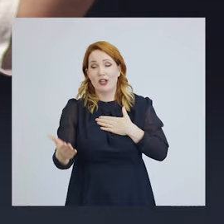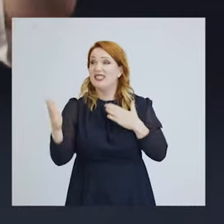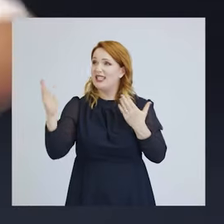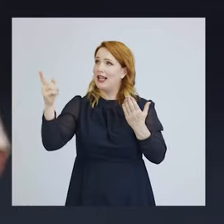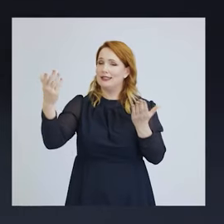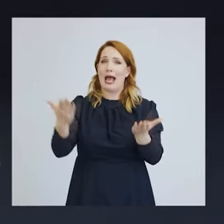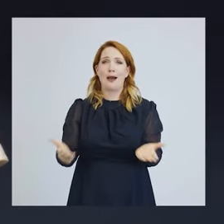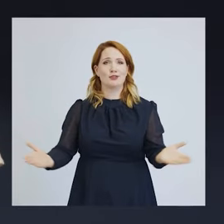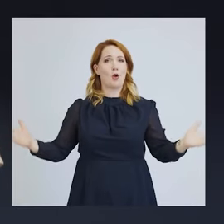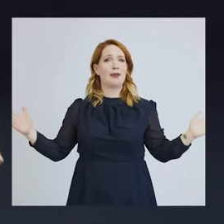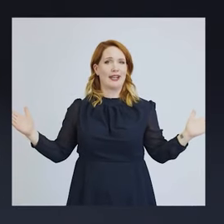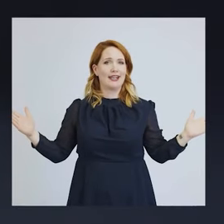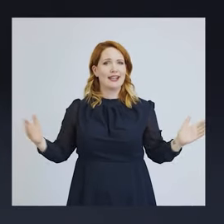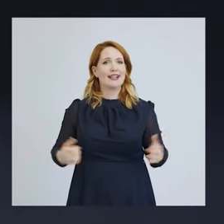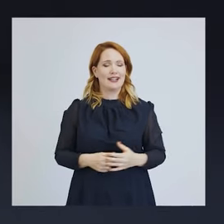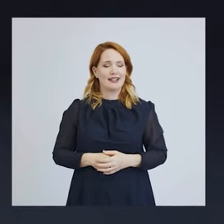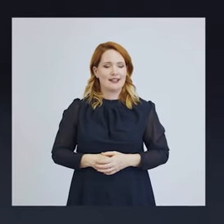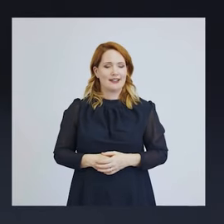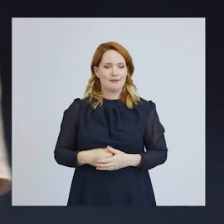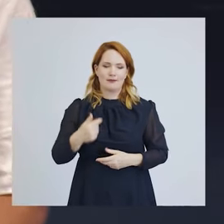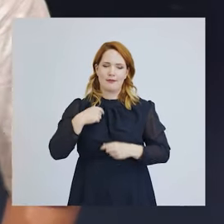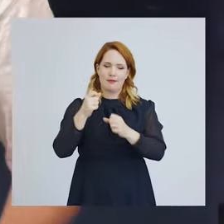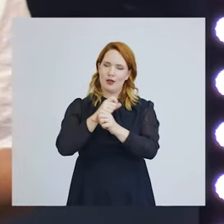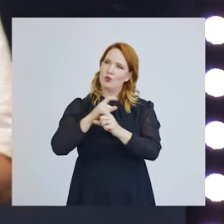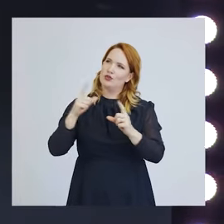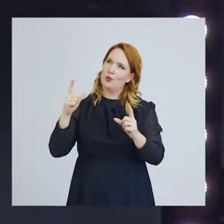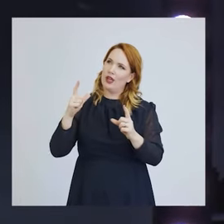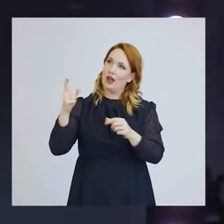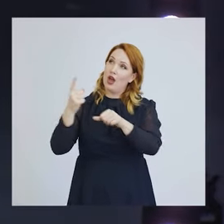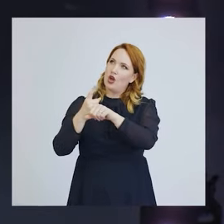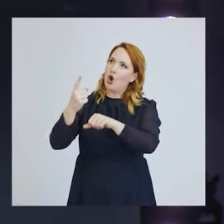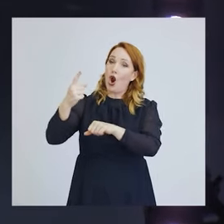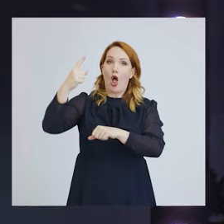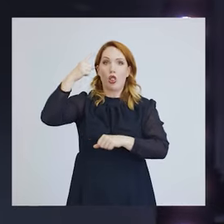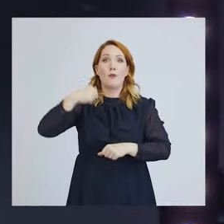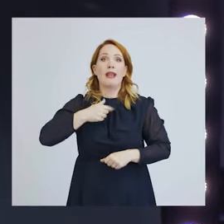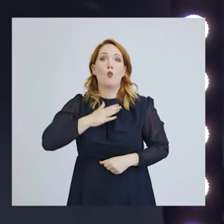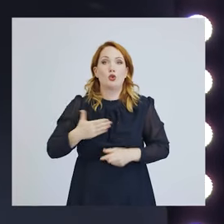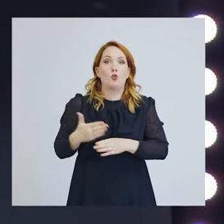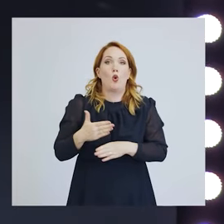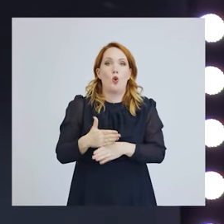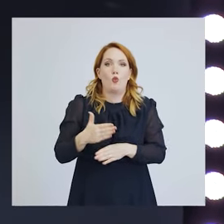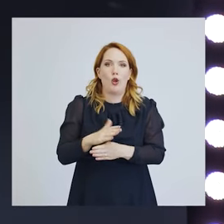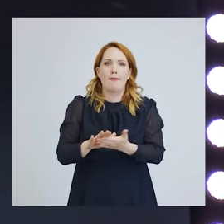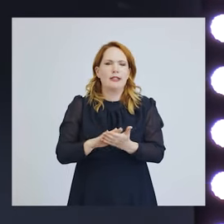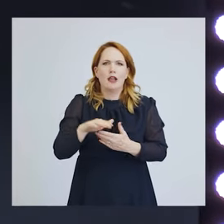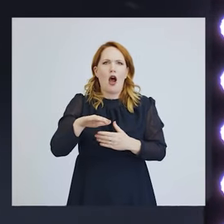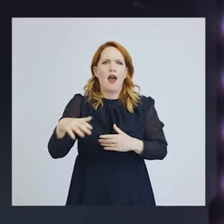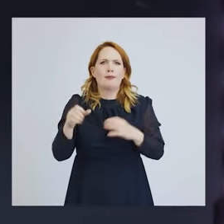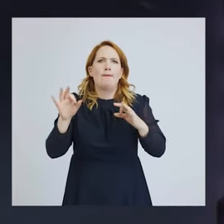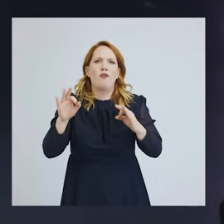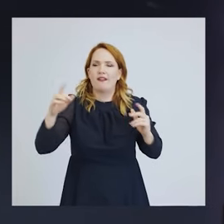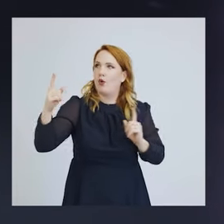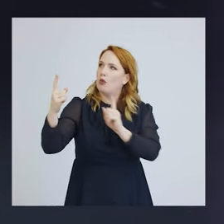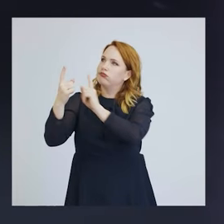wide open for every single one of you. But I also realized that because I was thinking that God was a